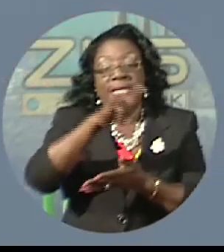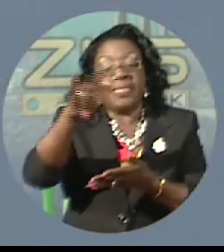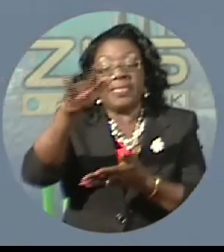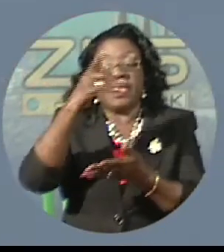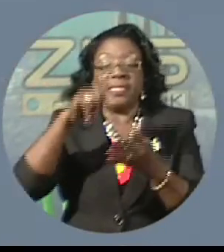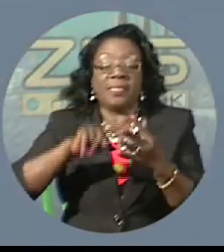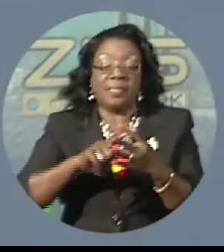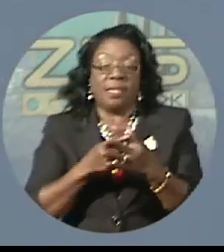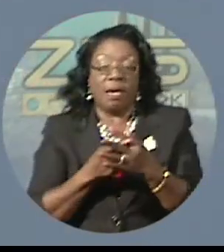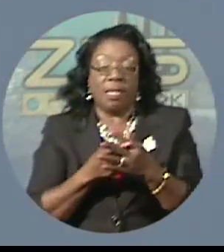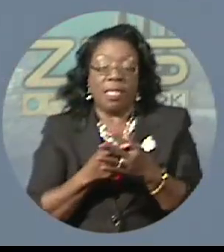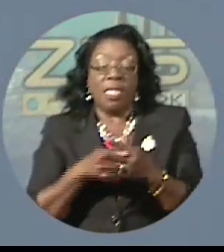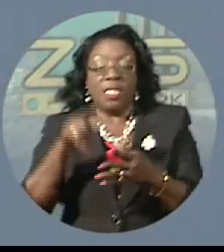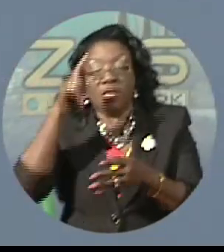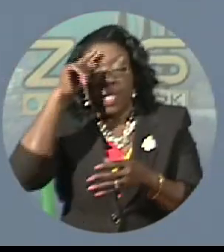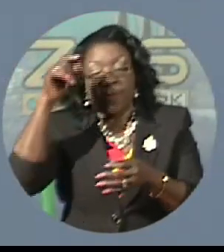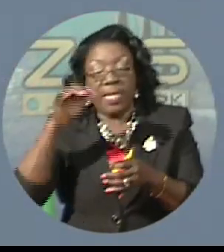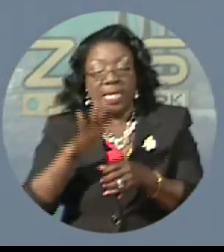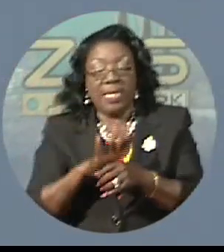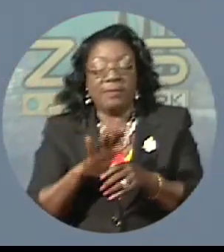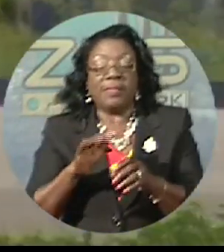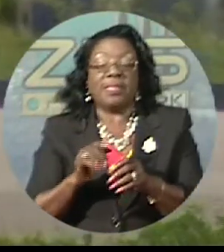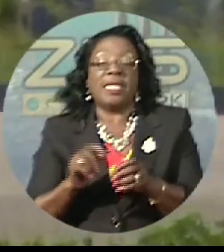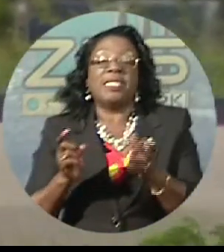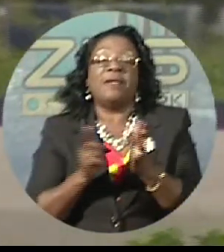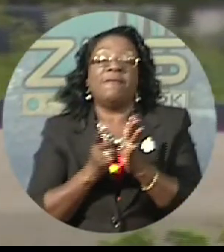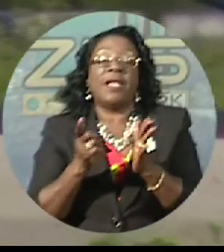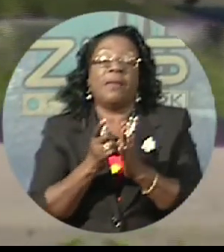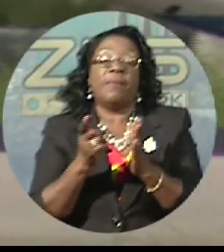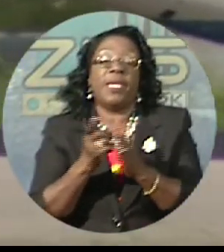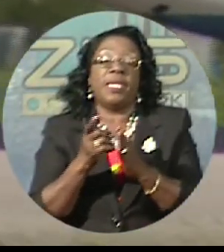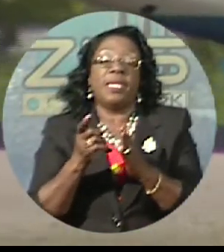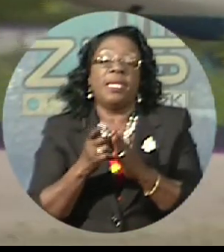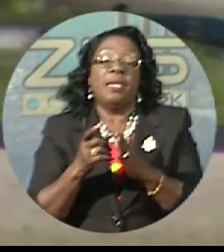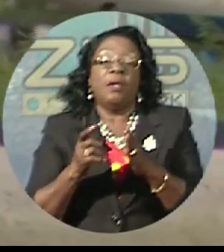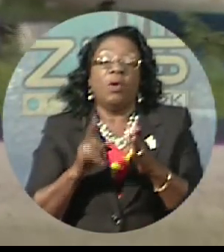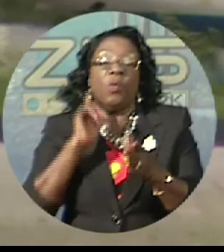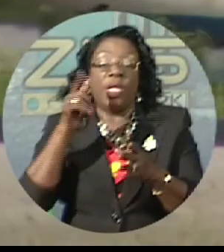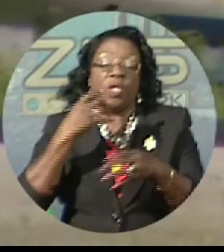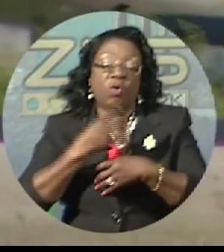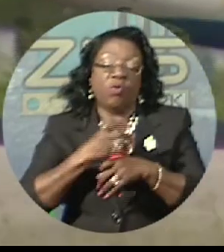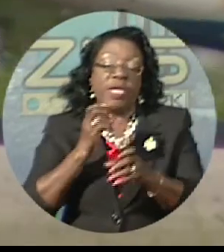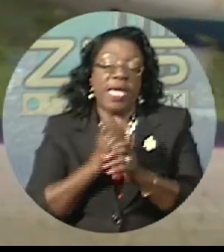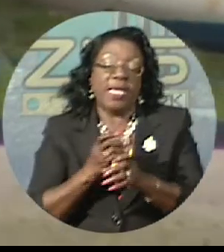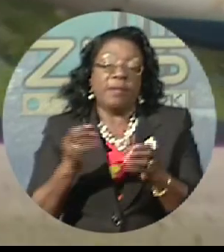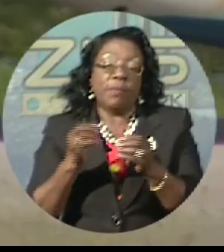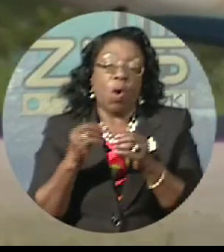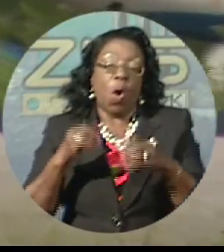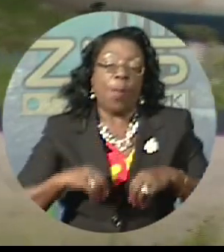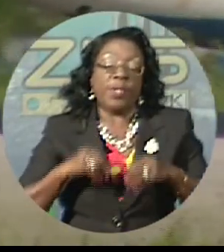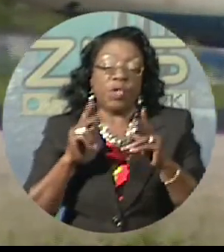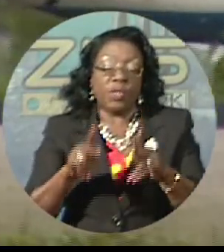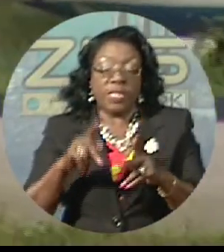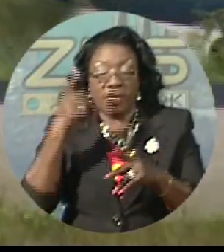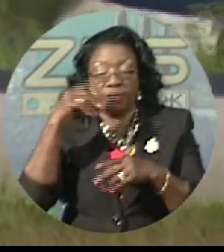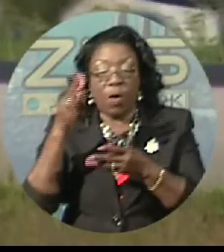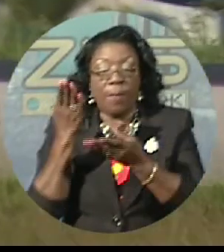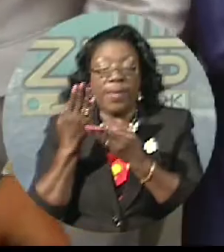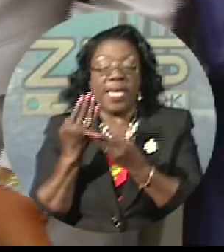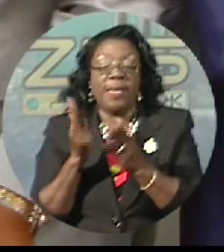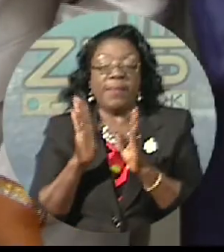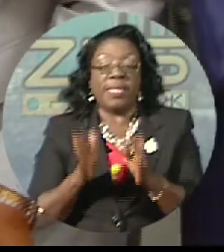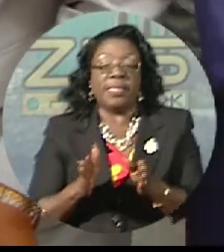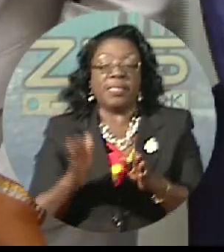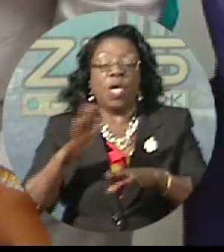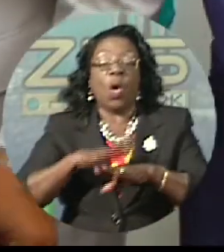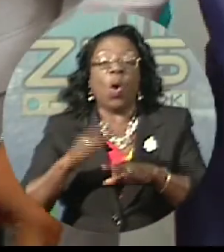Minister Hannah-Martin believes developing the aviation sector will result in the creation of greater opportunities for Bahamians. On Wednesday,